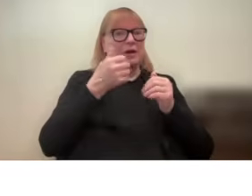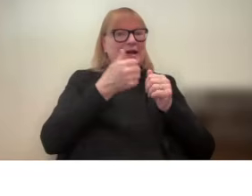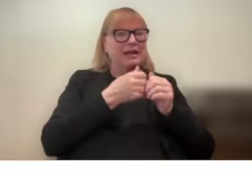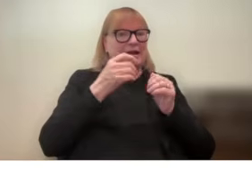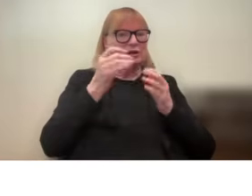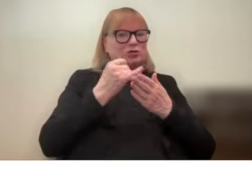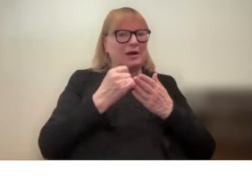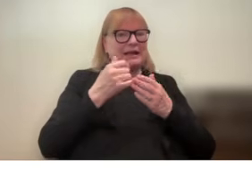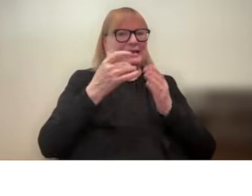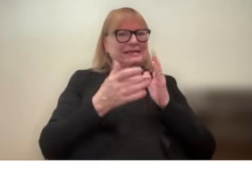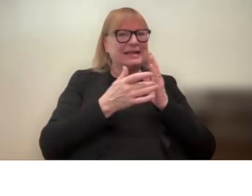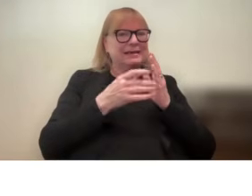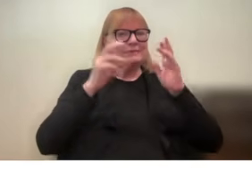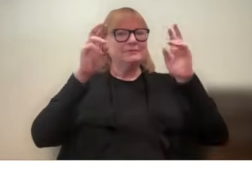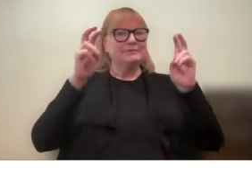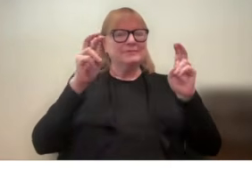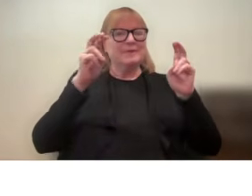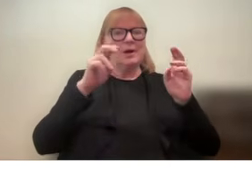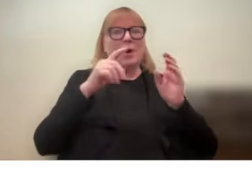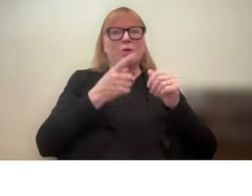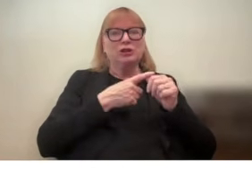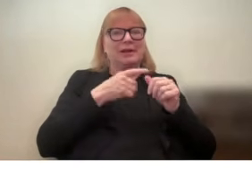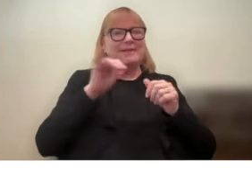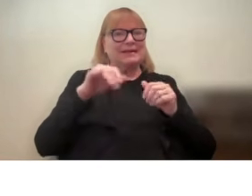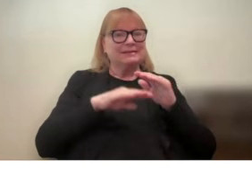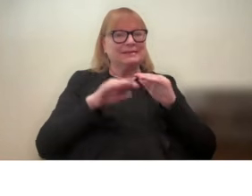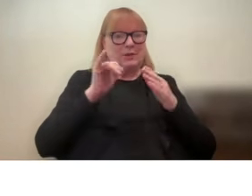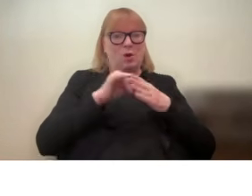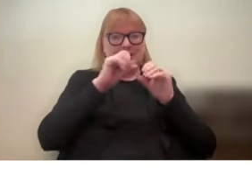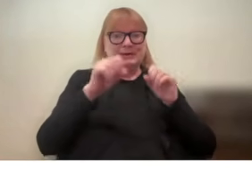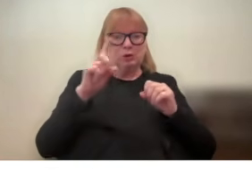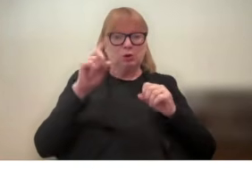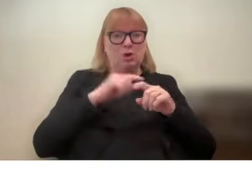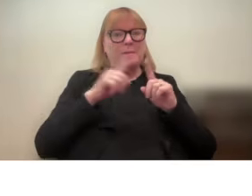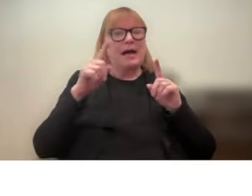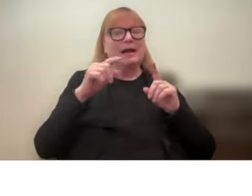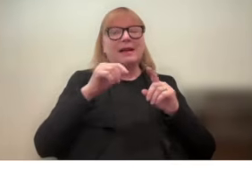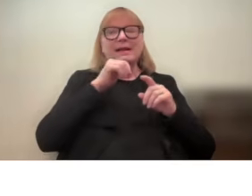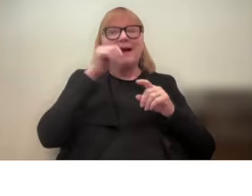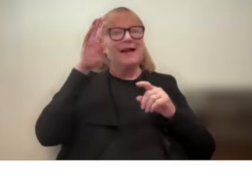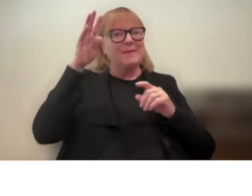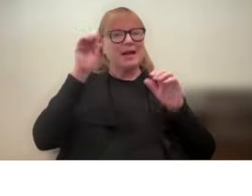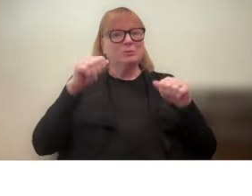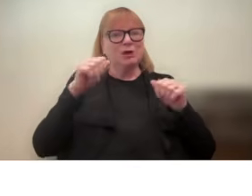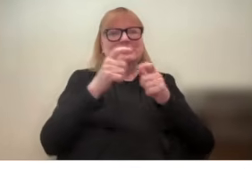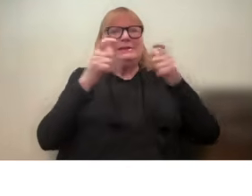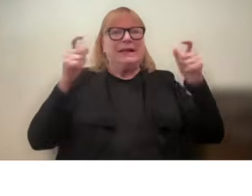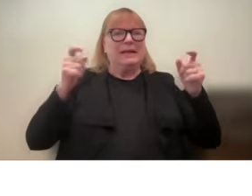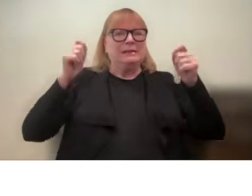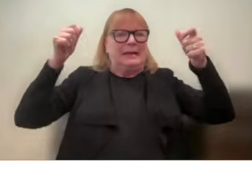is technically a quote unquote original. That's essentially what these systems do, but at an unimaginable scale and